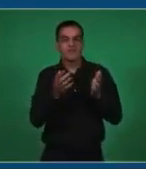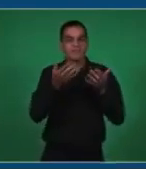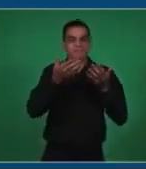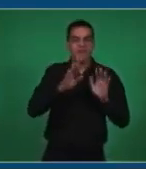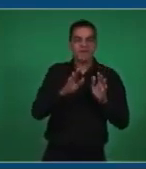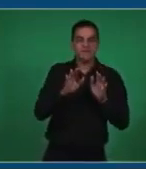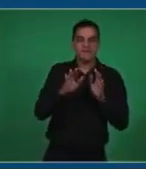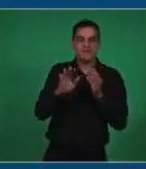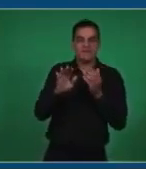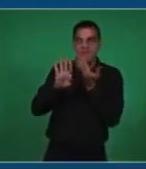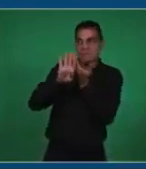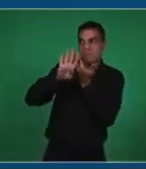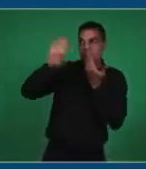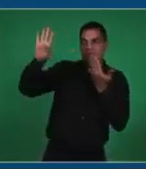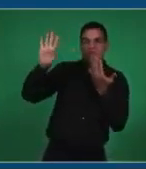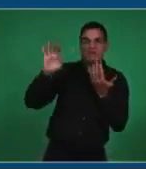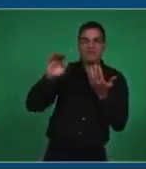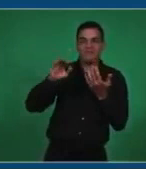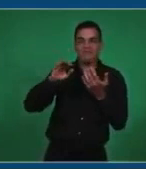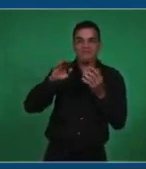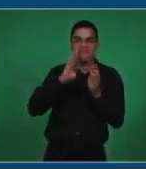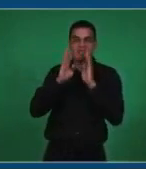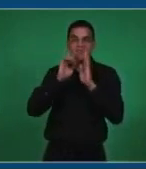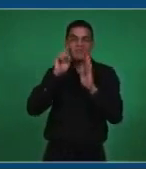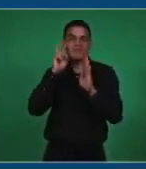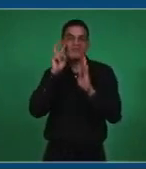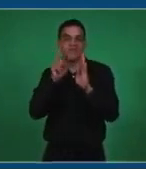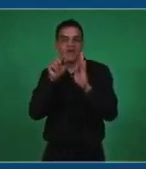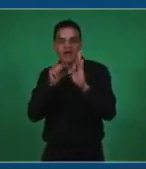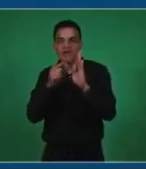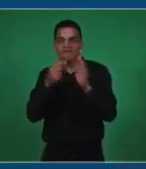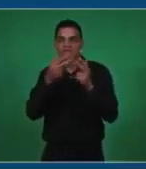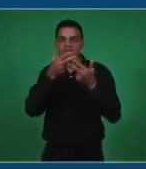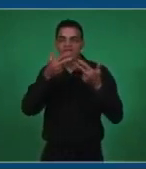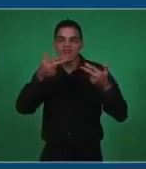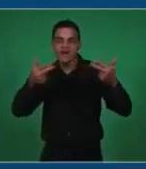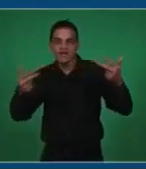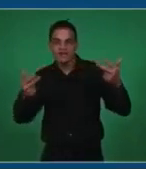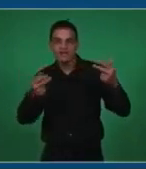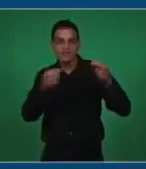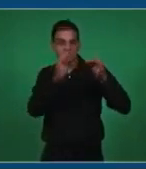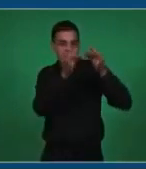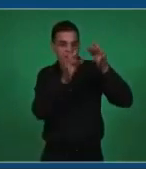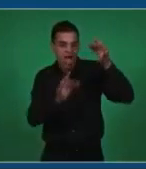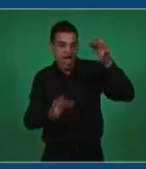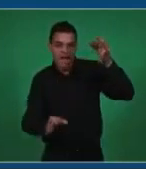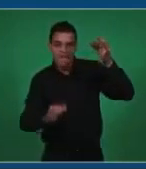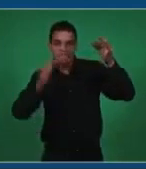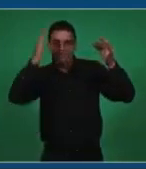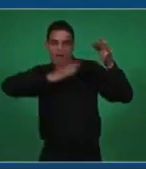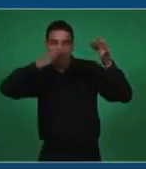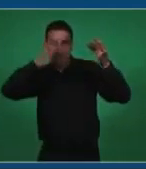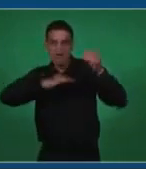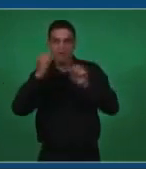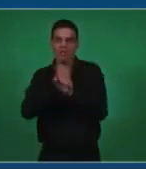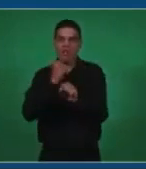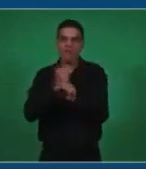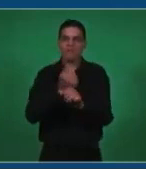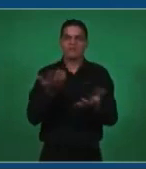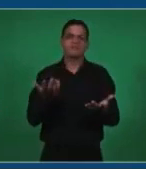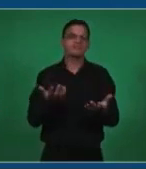but their enemy in the church. They accept the friend, but do not see the profile of the person. You cannot be a friend of people like